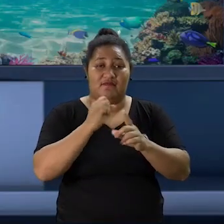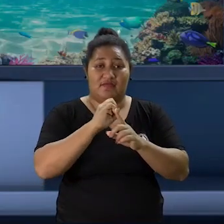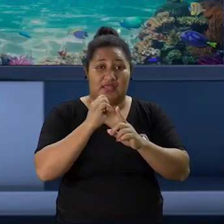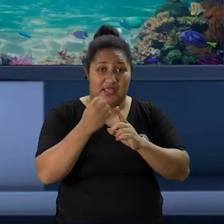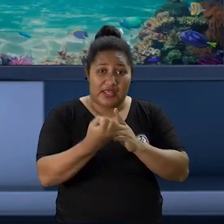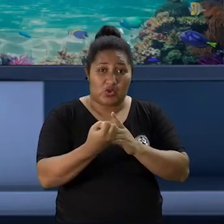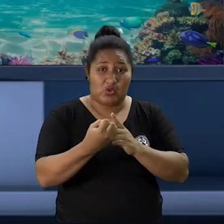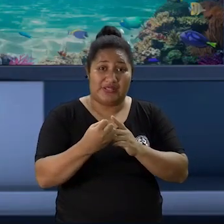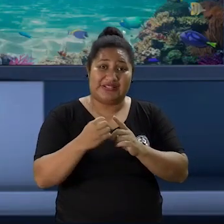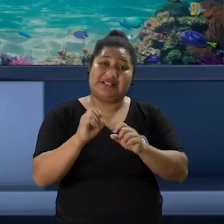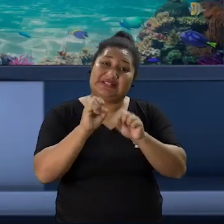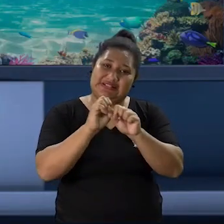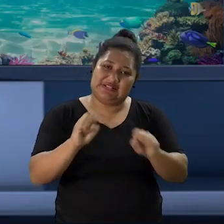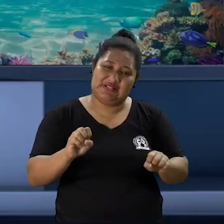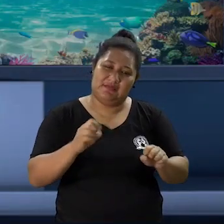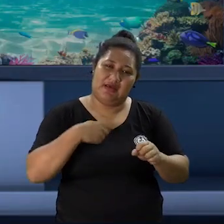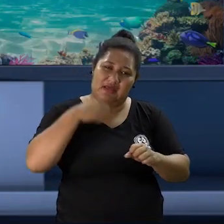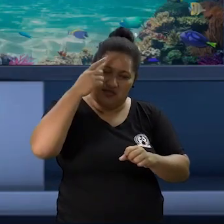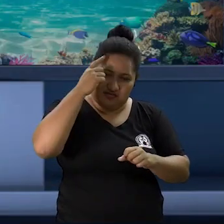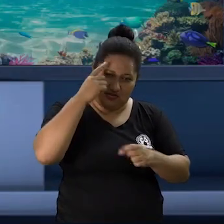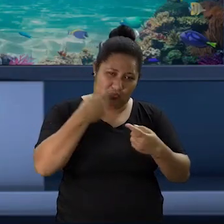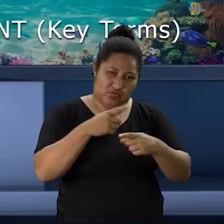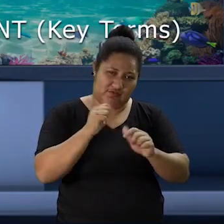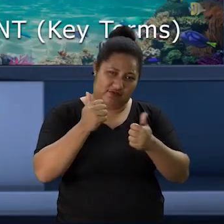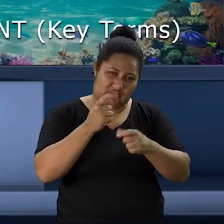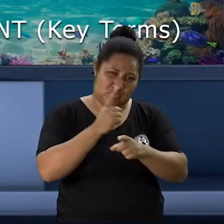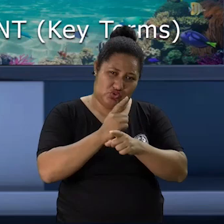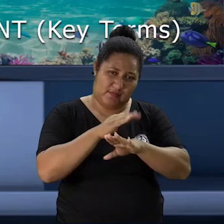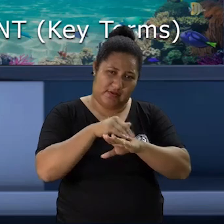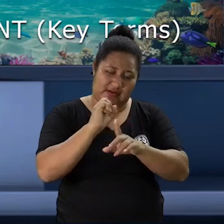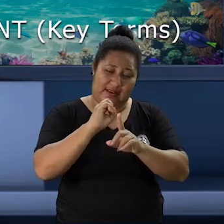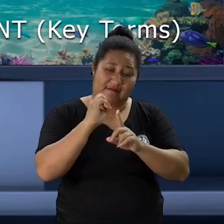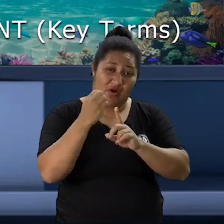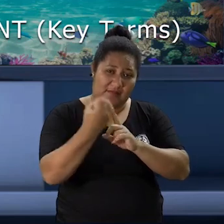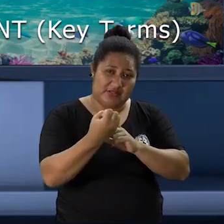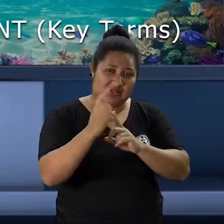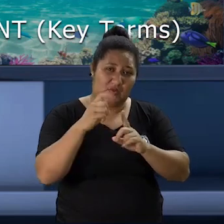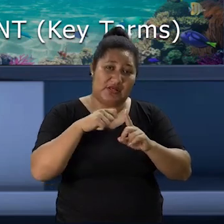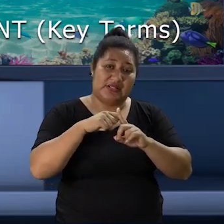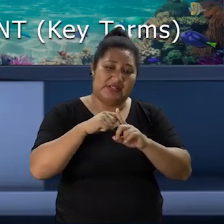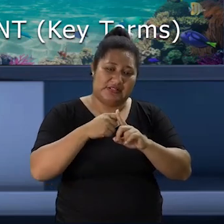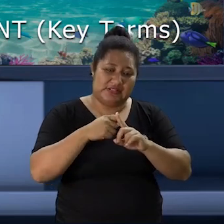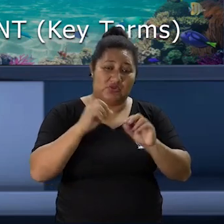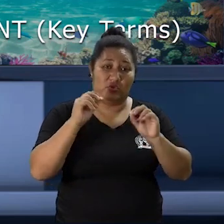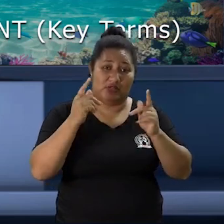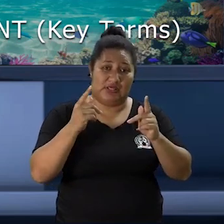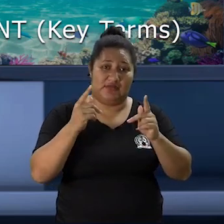also talked about the environment and some other key terms. Okay,